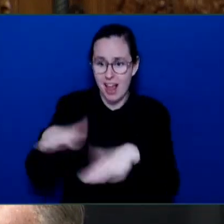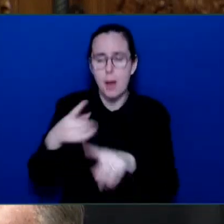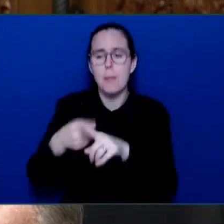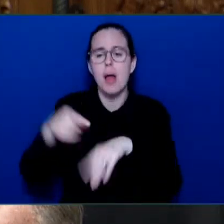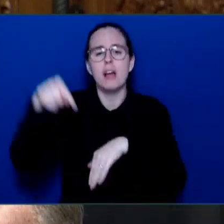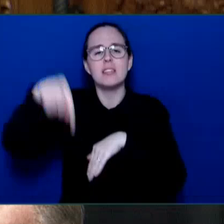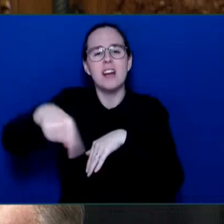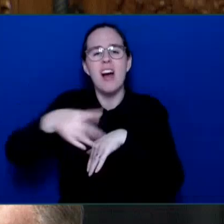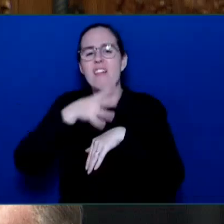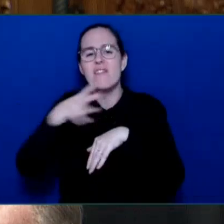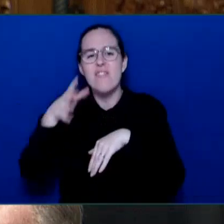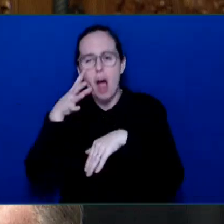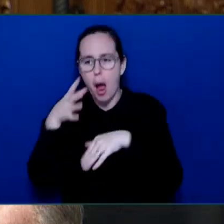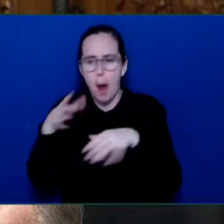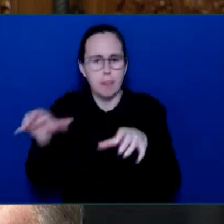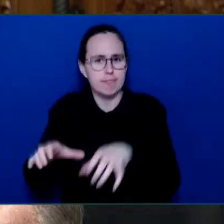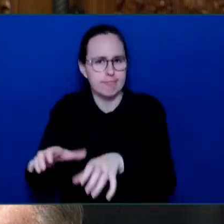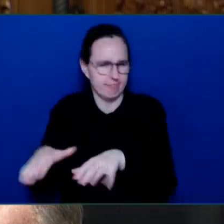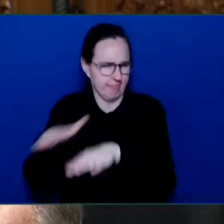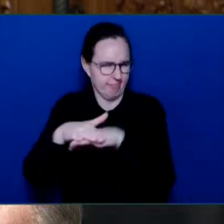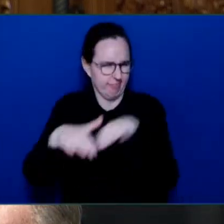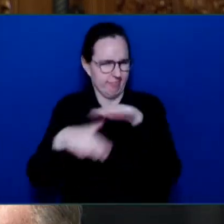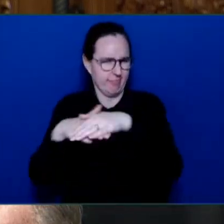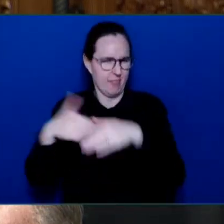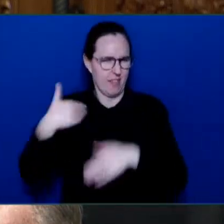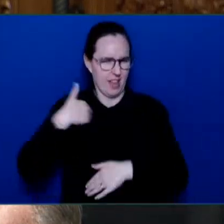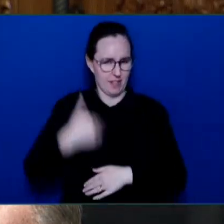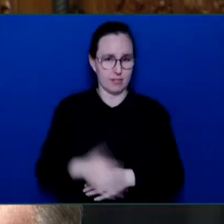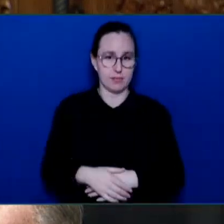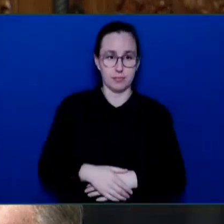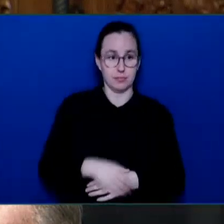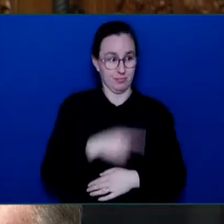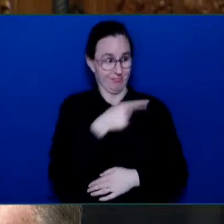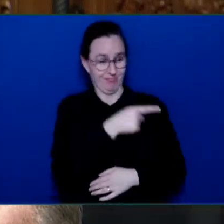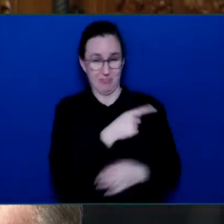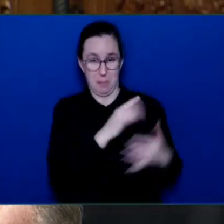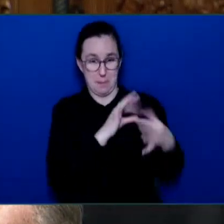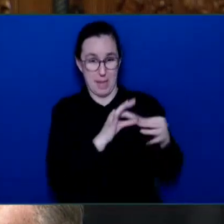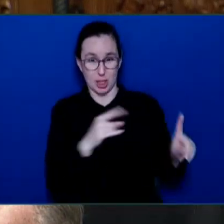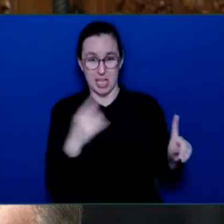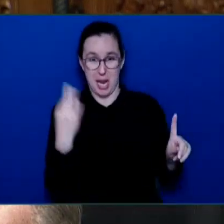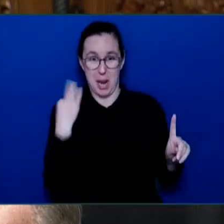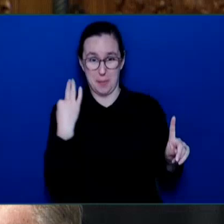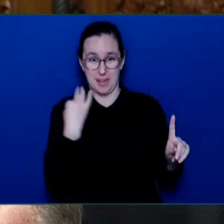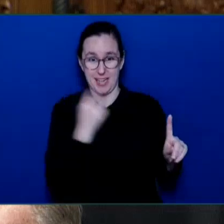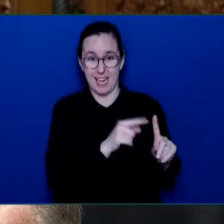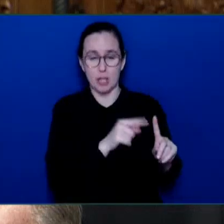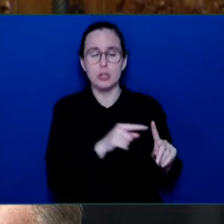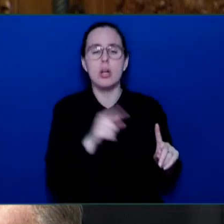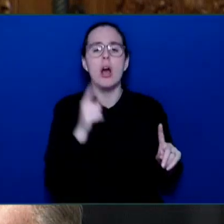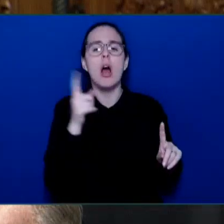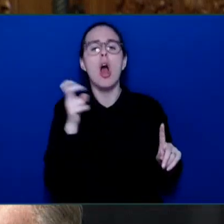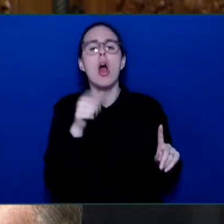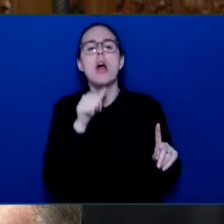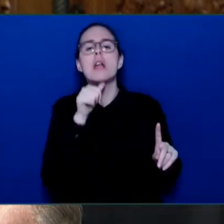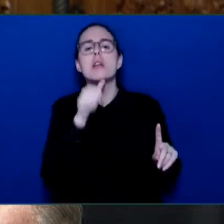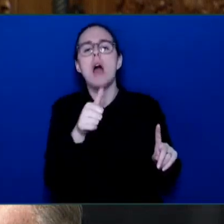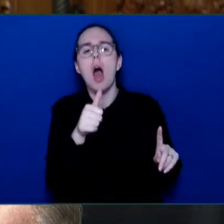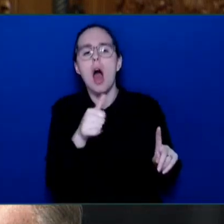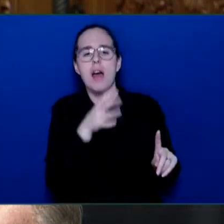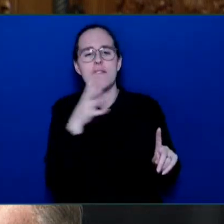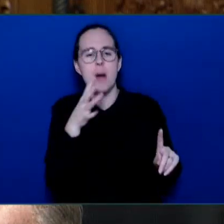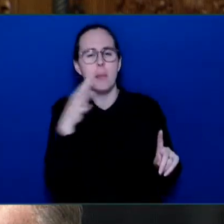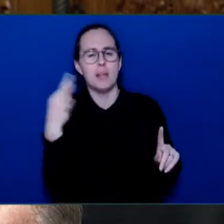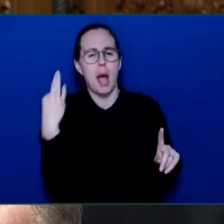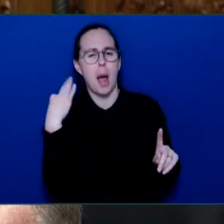use application to be granted by the ALC, and as of today, no application has